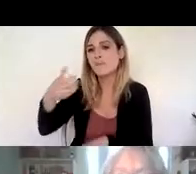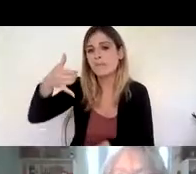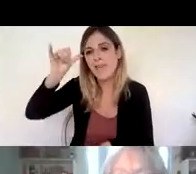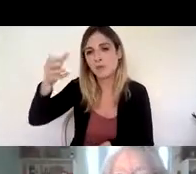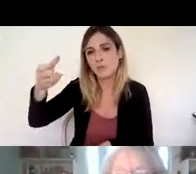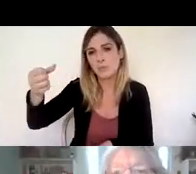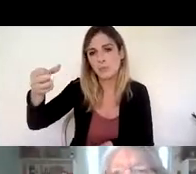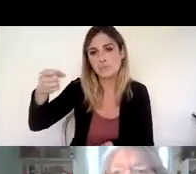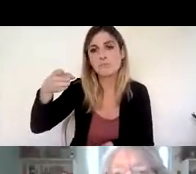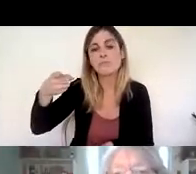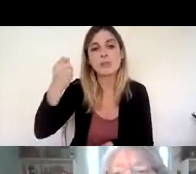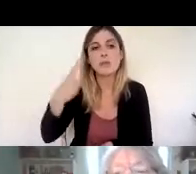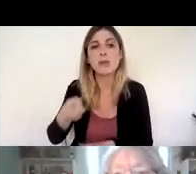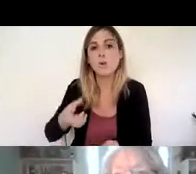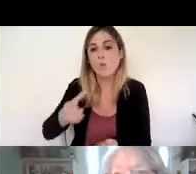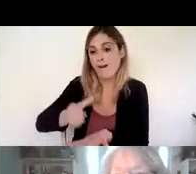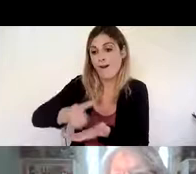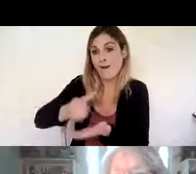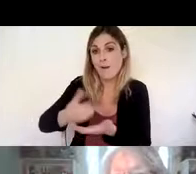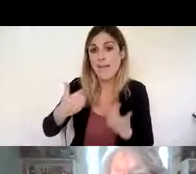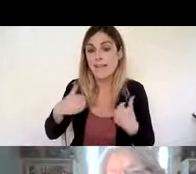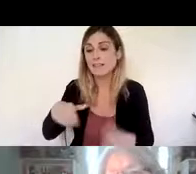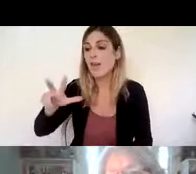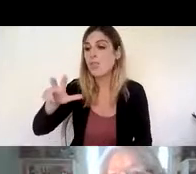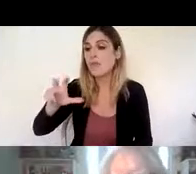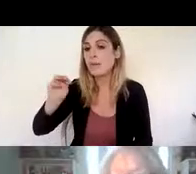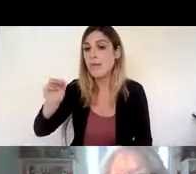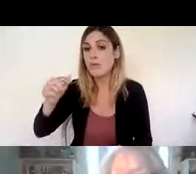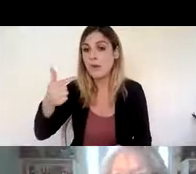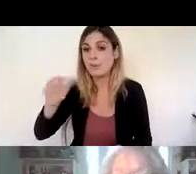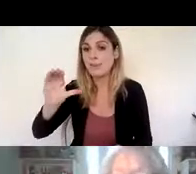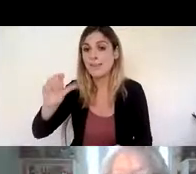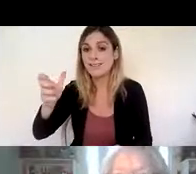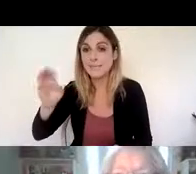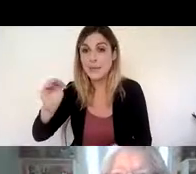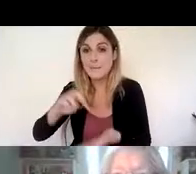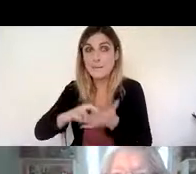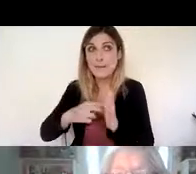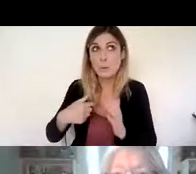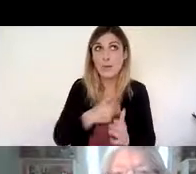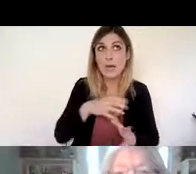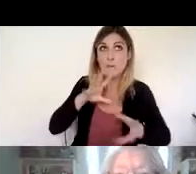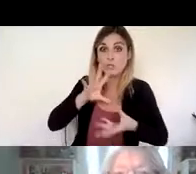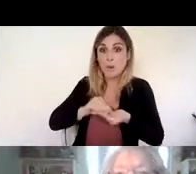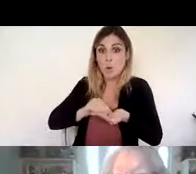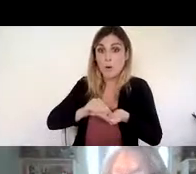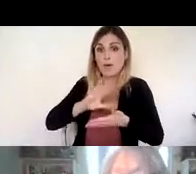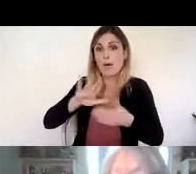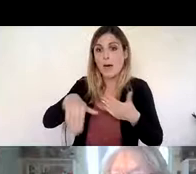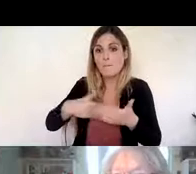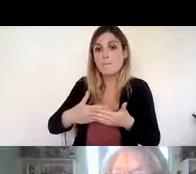of calcium. We absorb about 31%, 30.6 to be exact, based on the research. We absorb